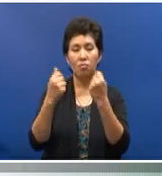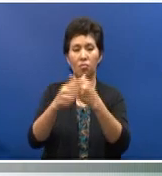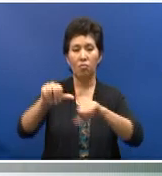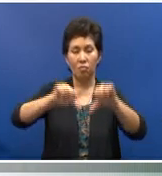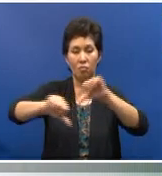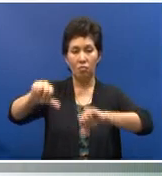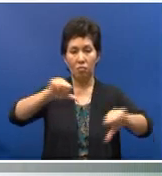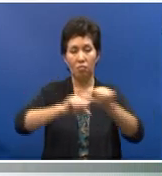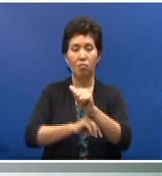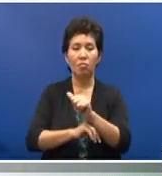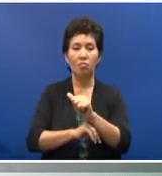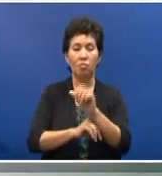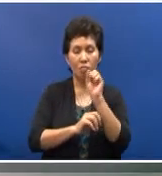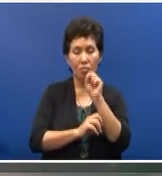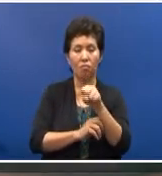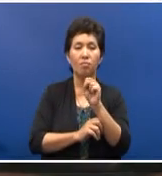also humanities.